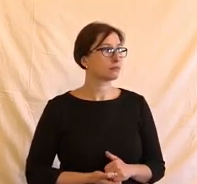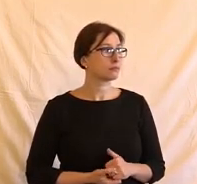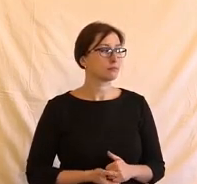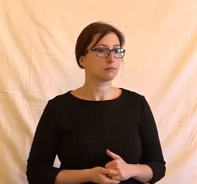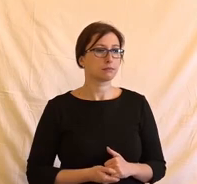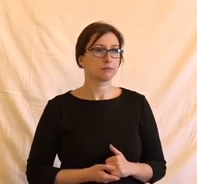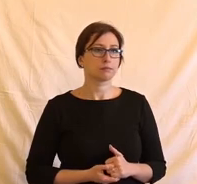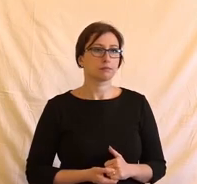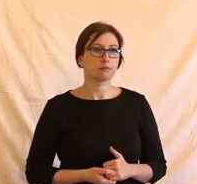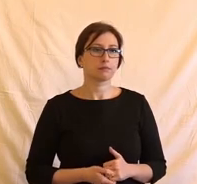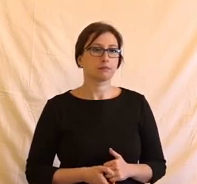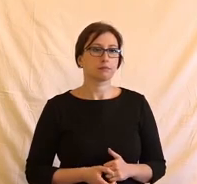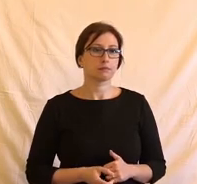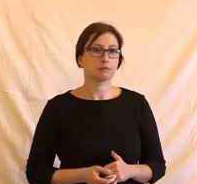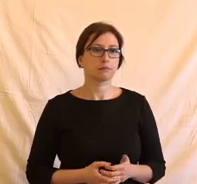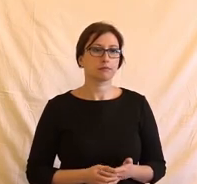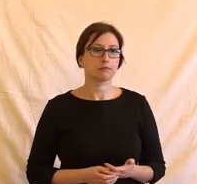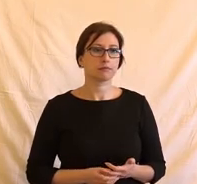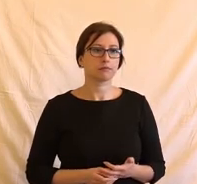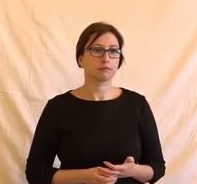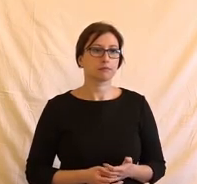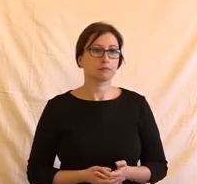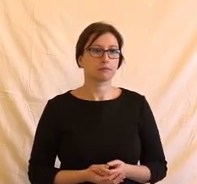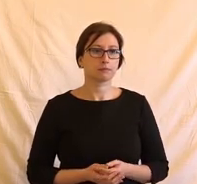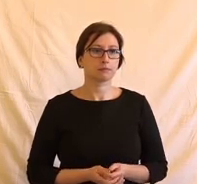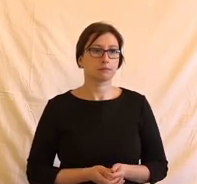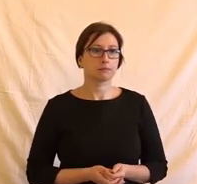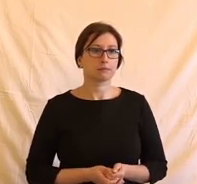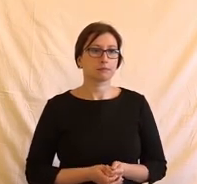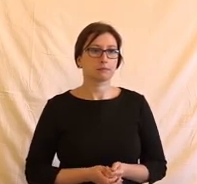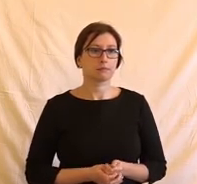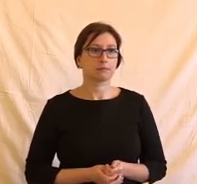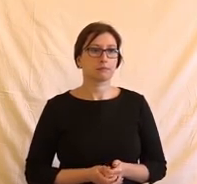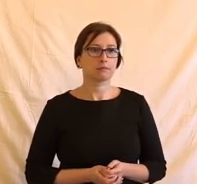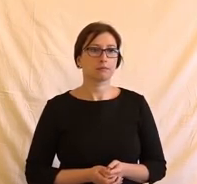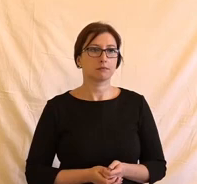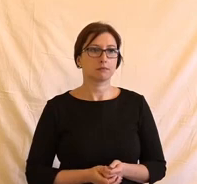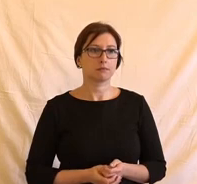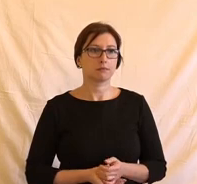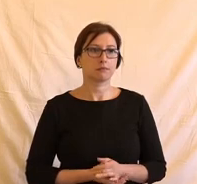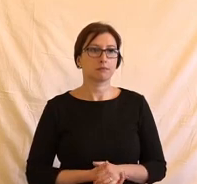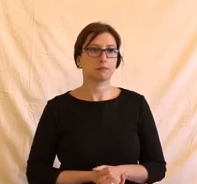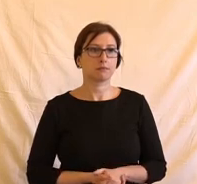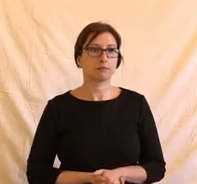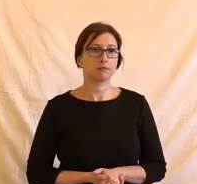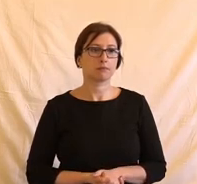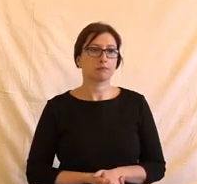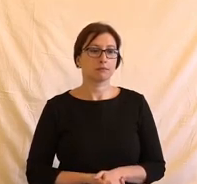gotten quite a few 50-pound notes that I had in my pocket, and I was going out to party,